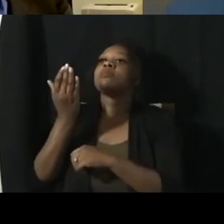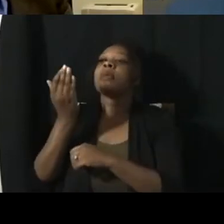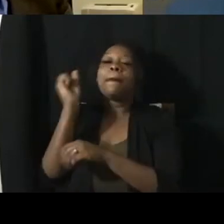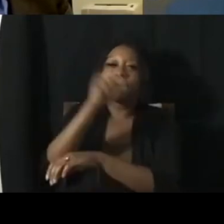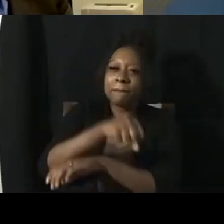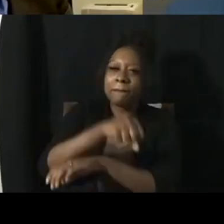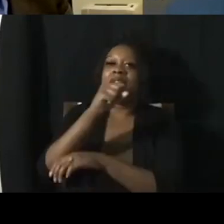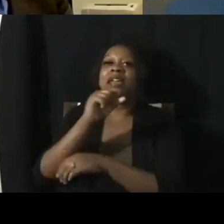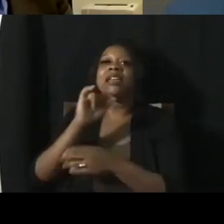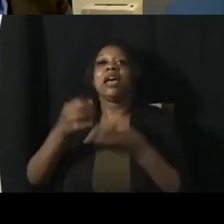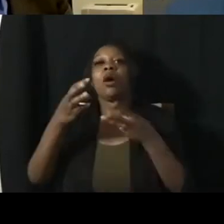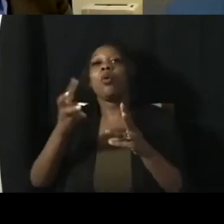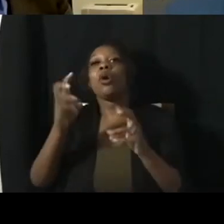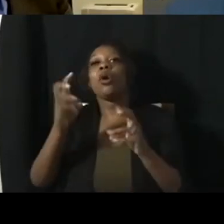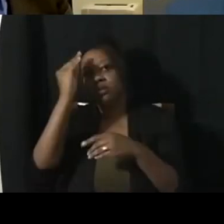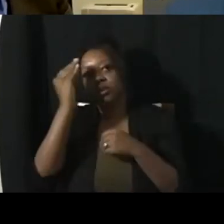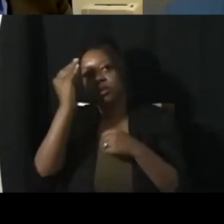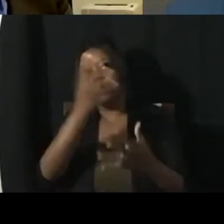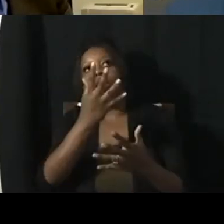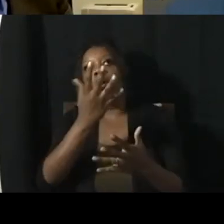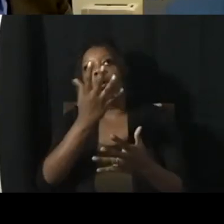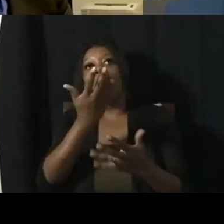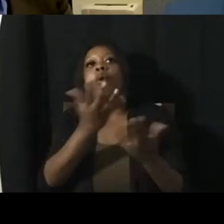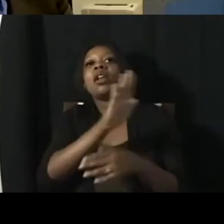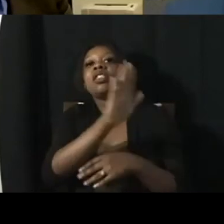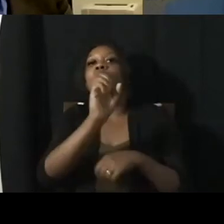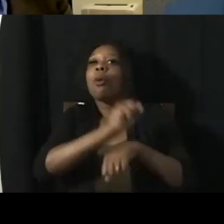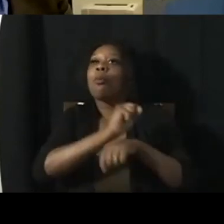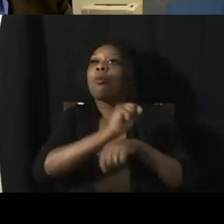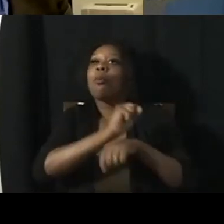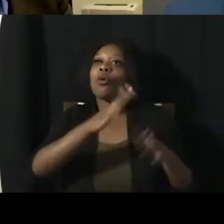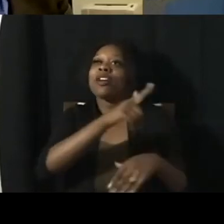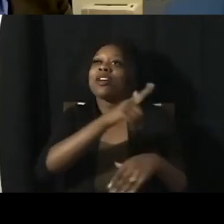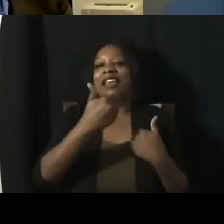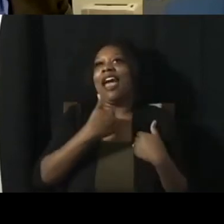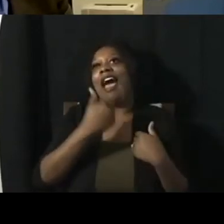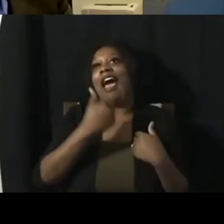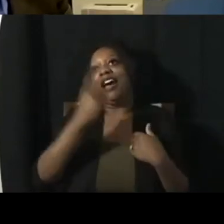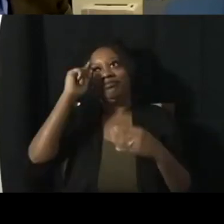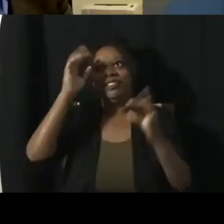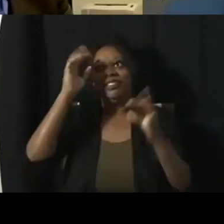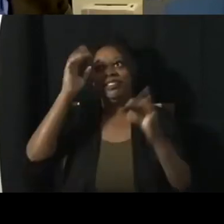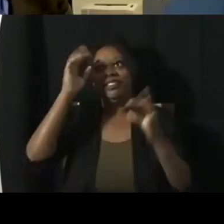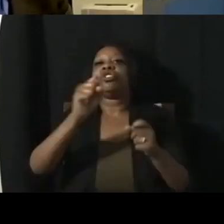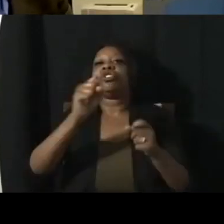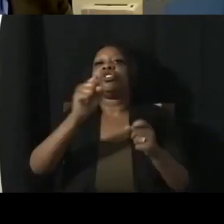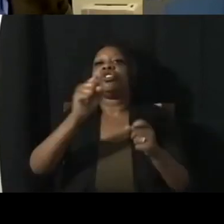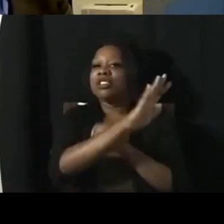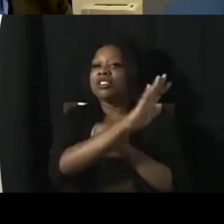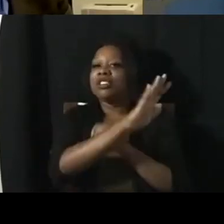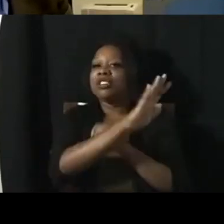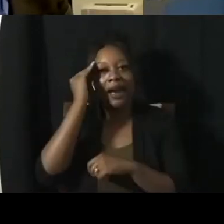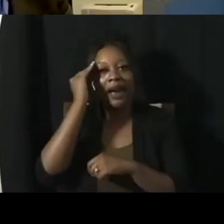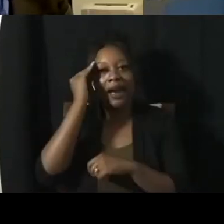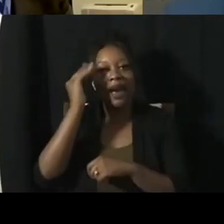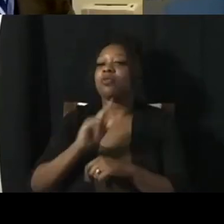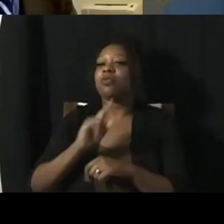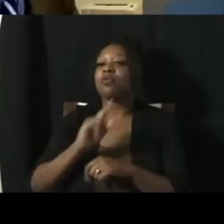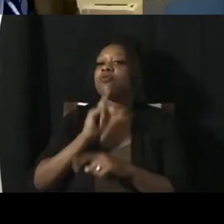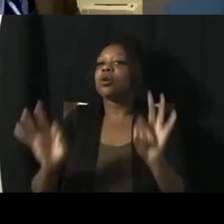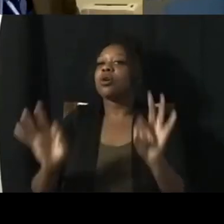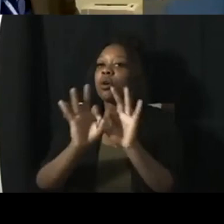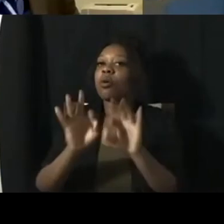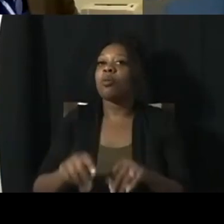misconceptions or misperceptions. I think up front would be important. And also, I think to seek out